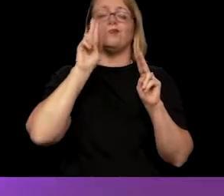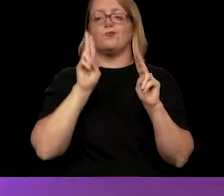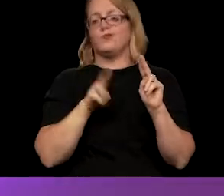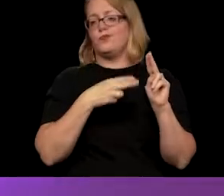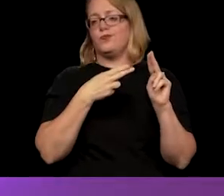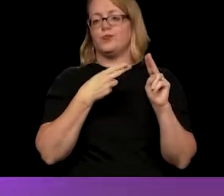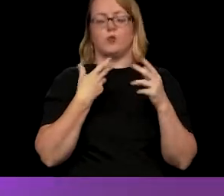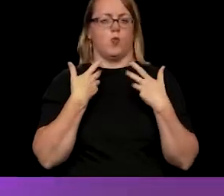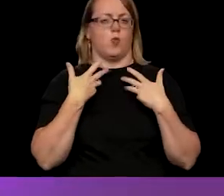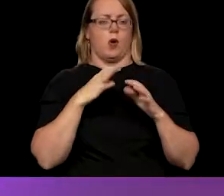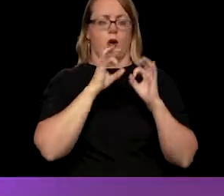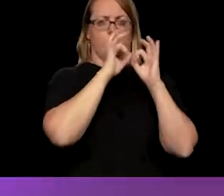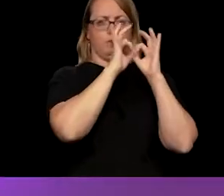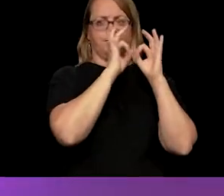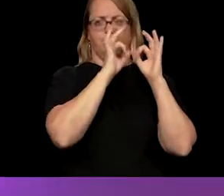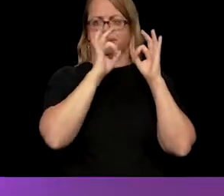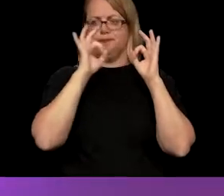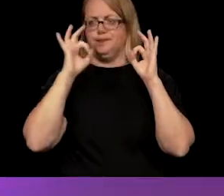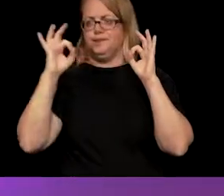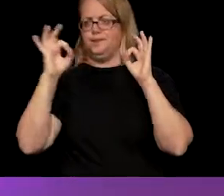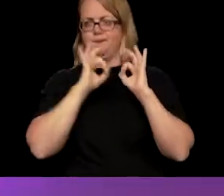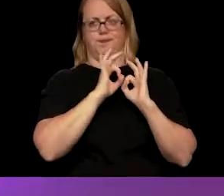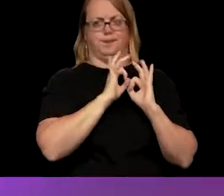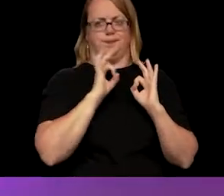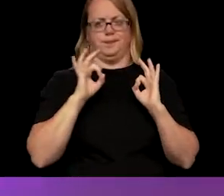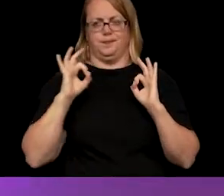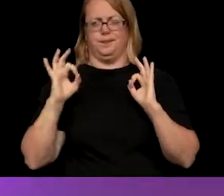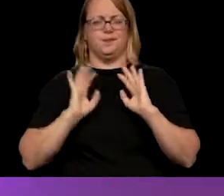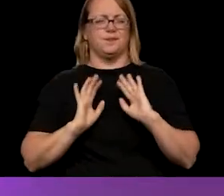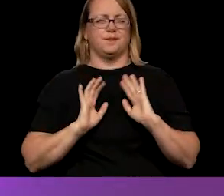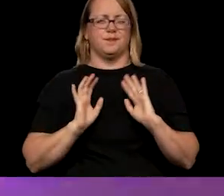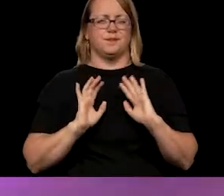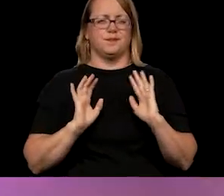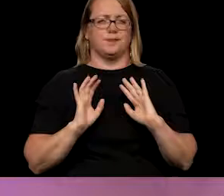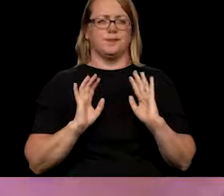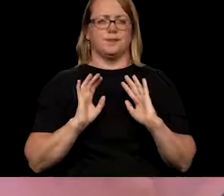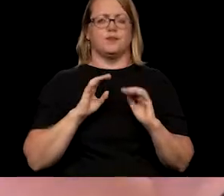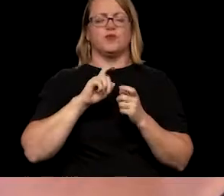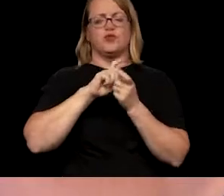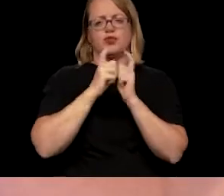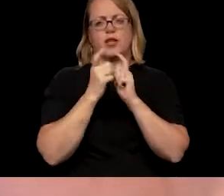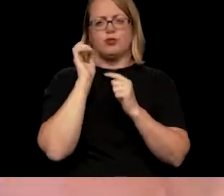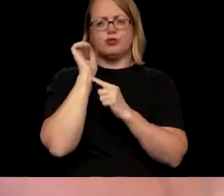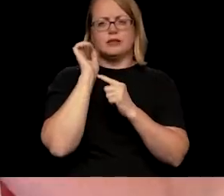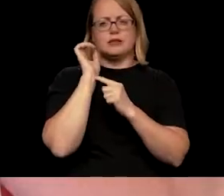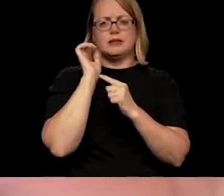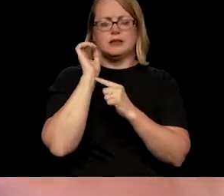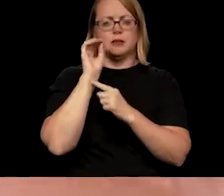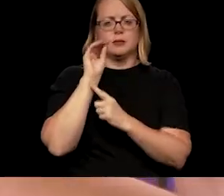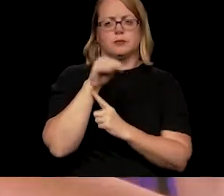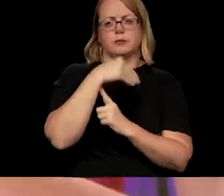of that natural leaf effect. So I'm just going to do dabs,